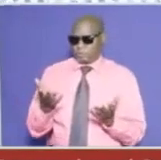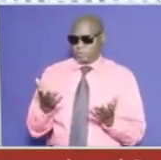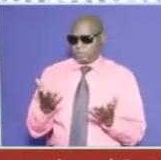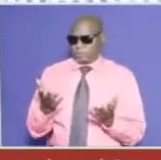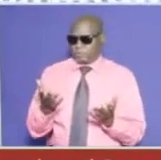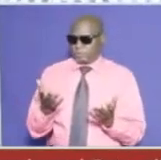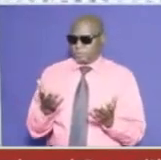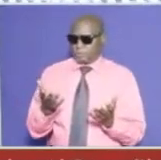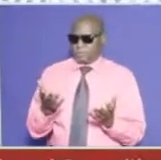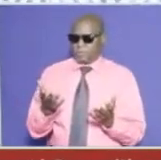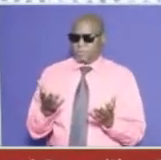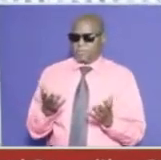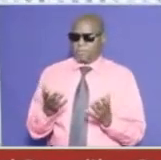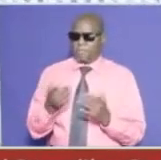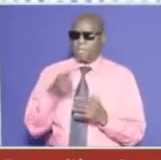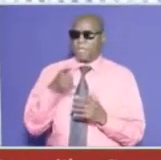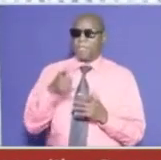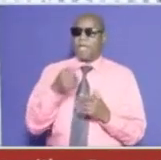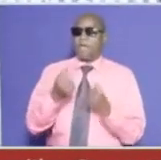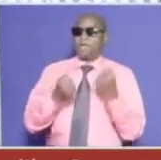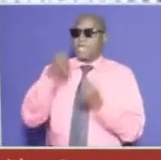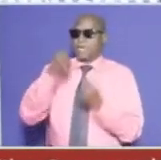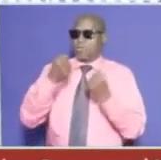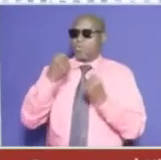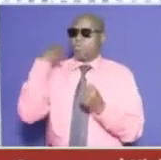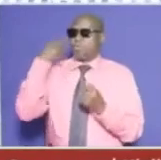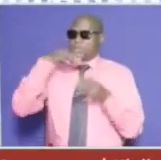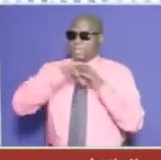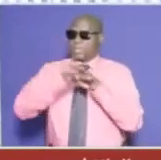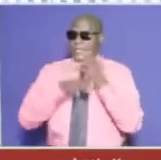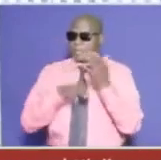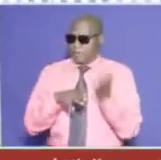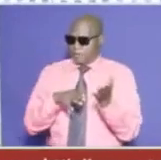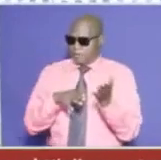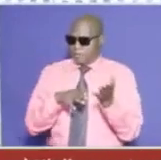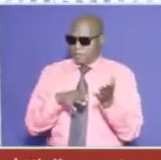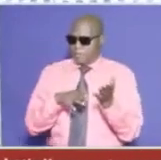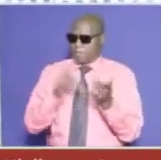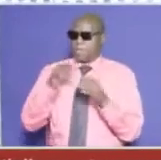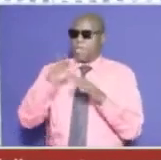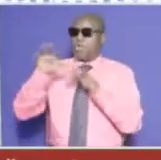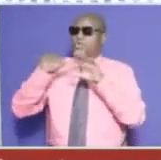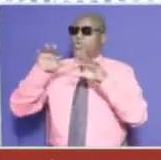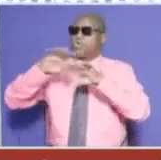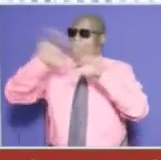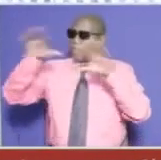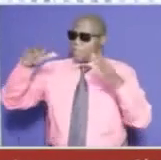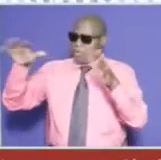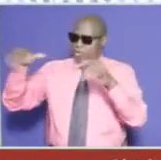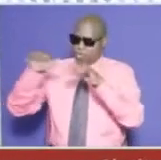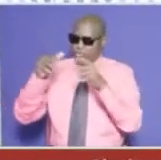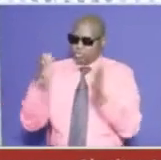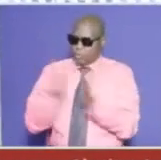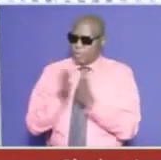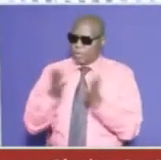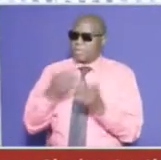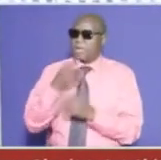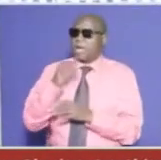Their boss, I think, was in the vehicle. Therefore, I called all of them together just to understand what they were doing